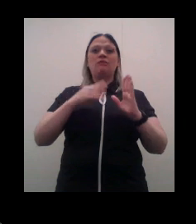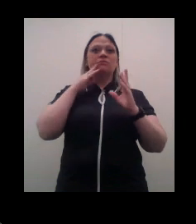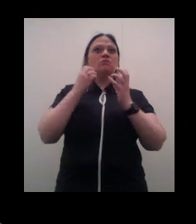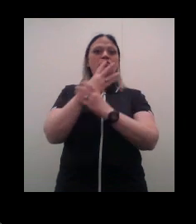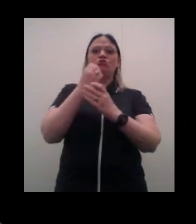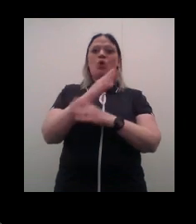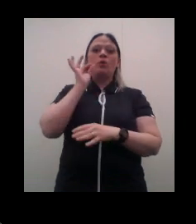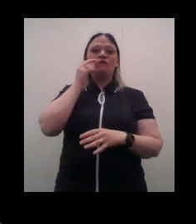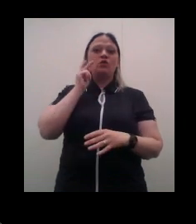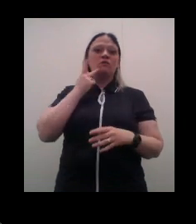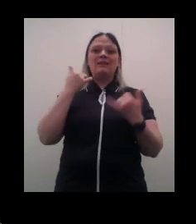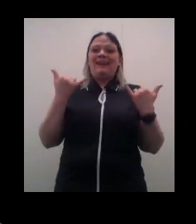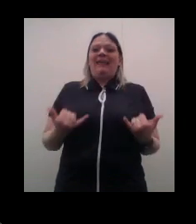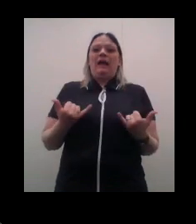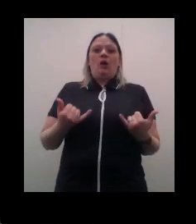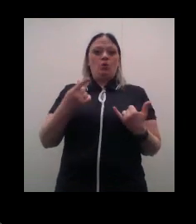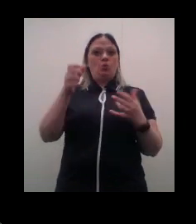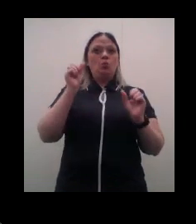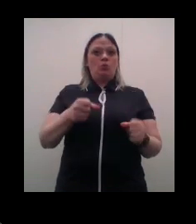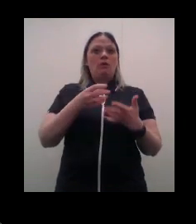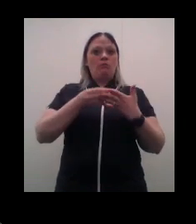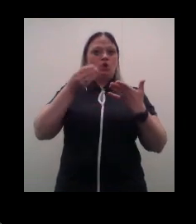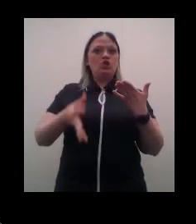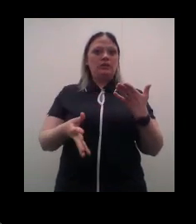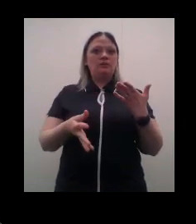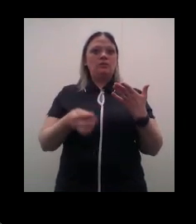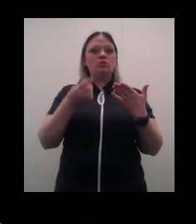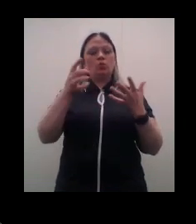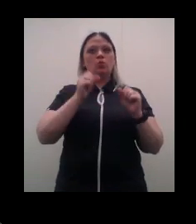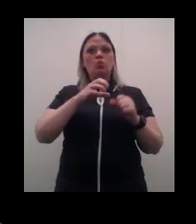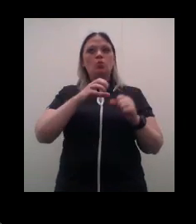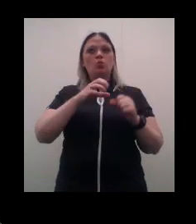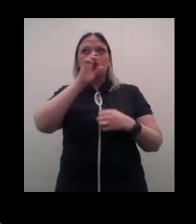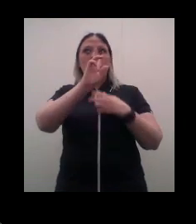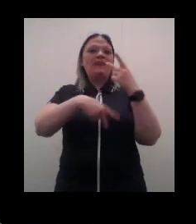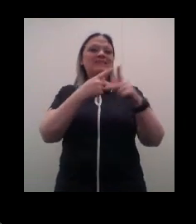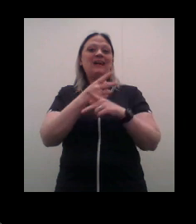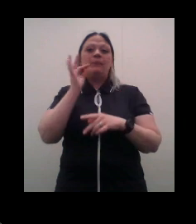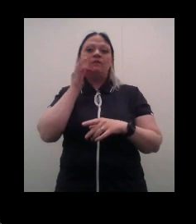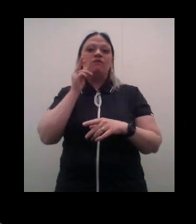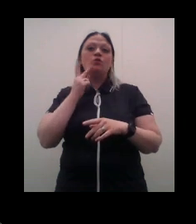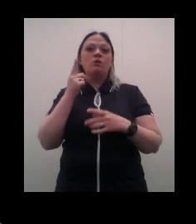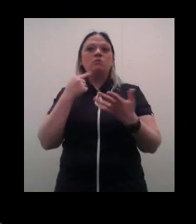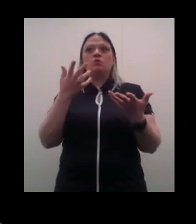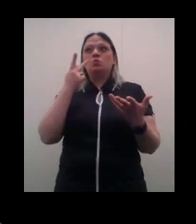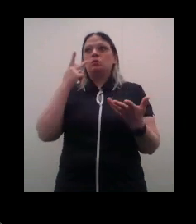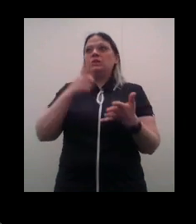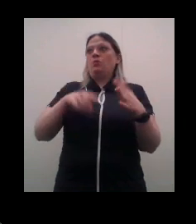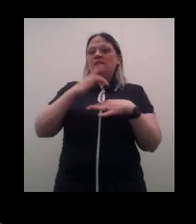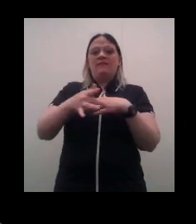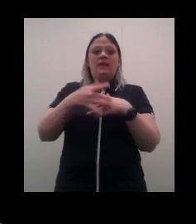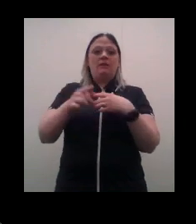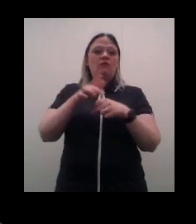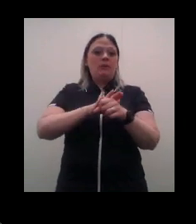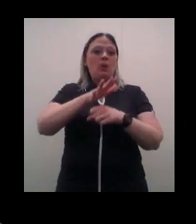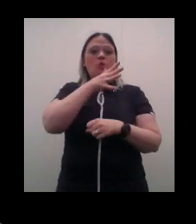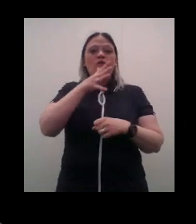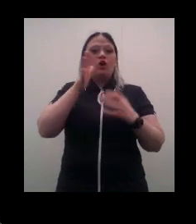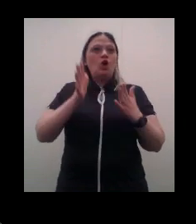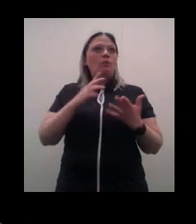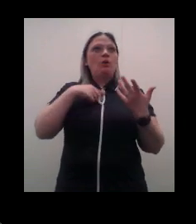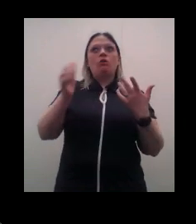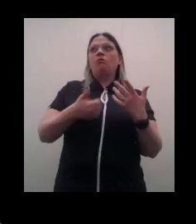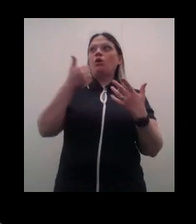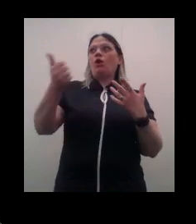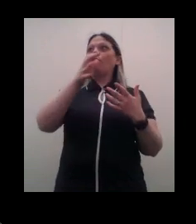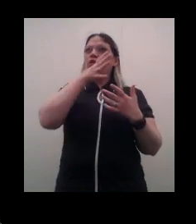right now that you can purchase. So you can search by the type of produce to see what may be available from a local farmer, as well as other